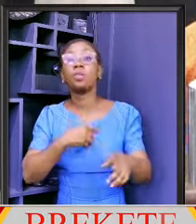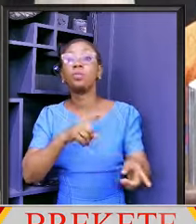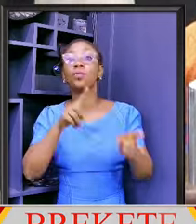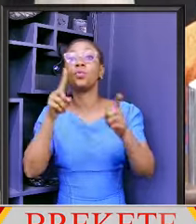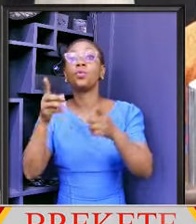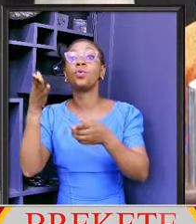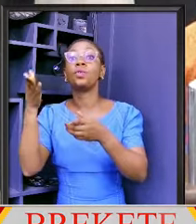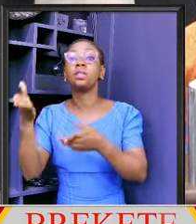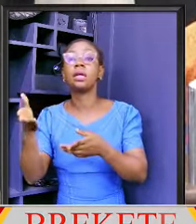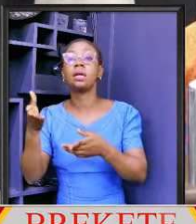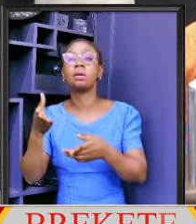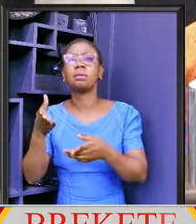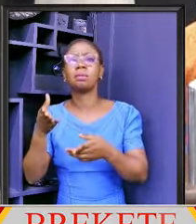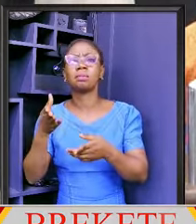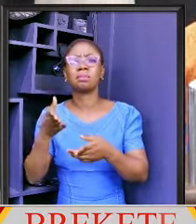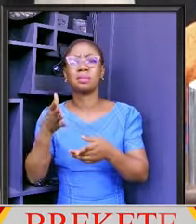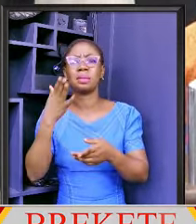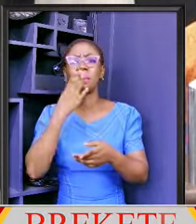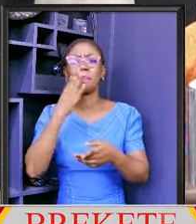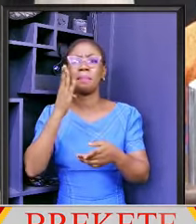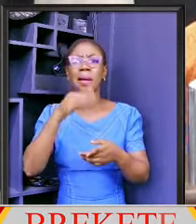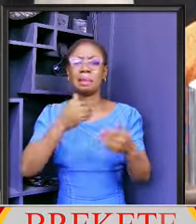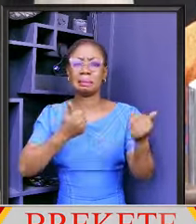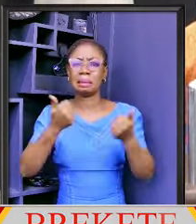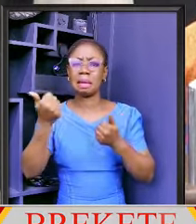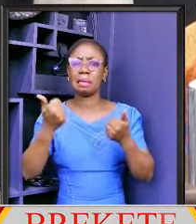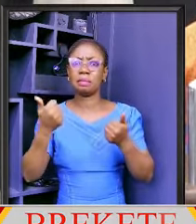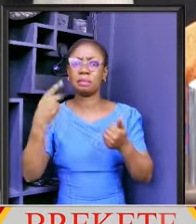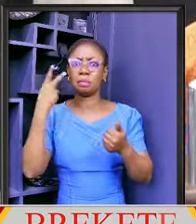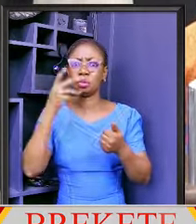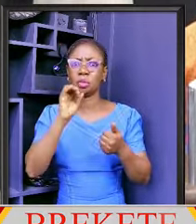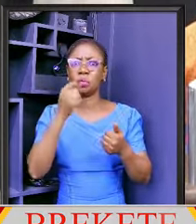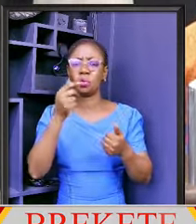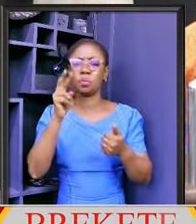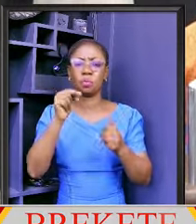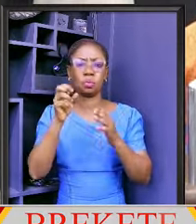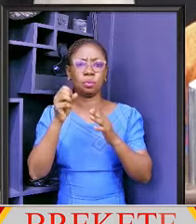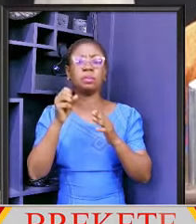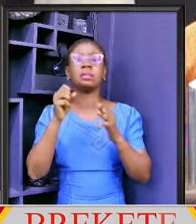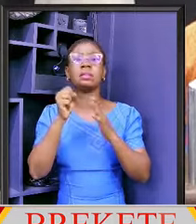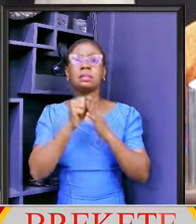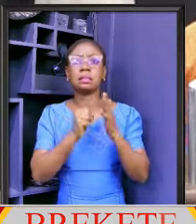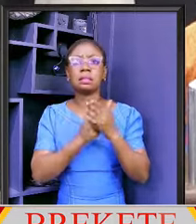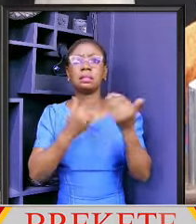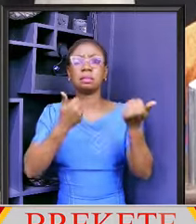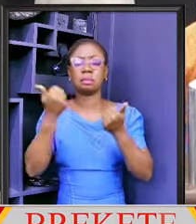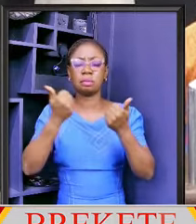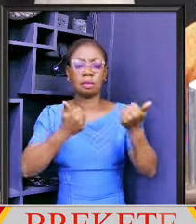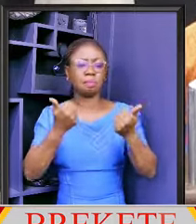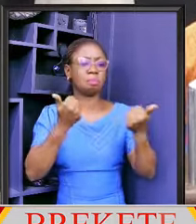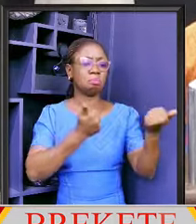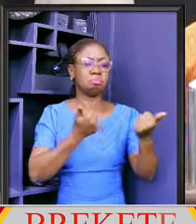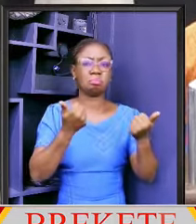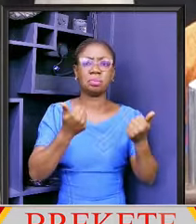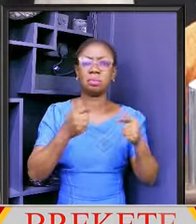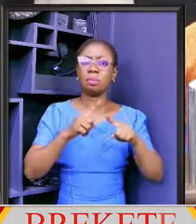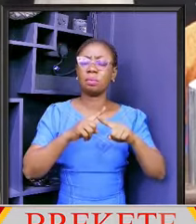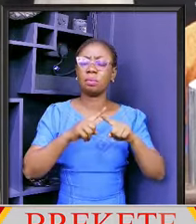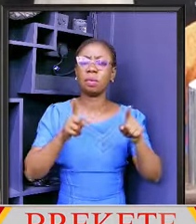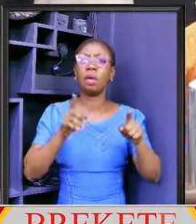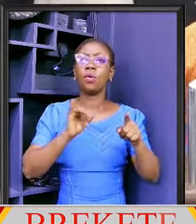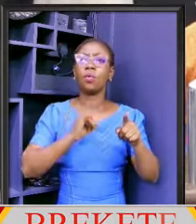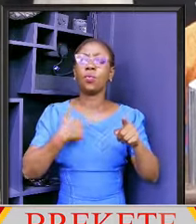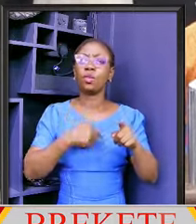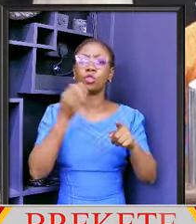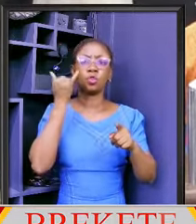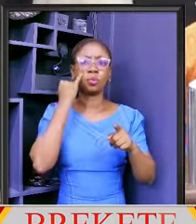We recruit cars. And we see Ogun State driving cars. And we're supposed to have our own money as national. We are not seeing anything.